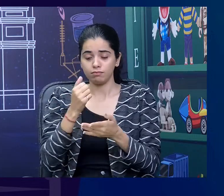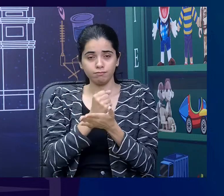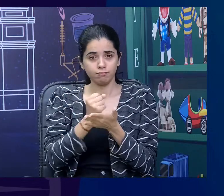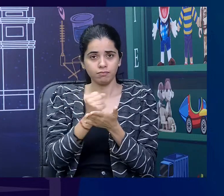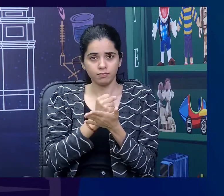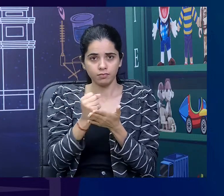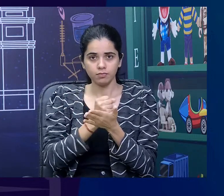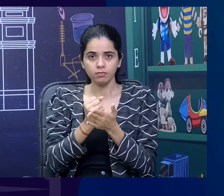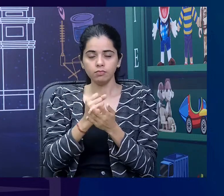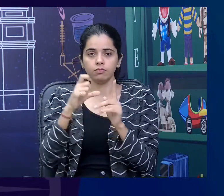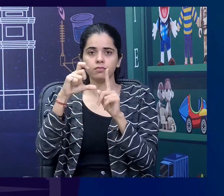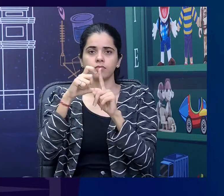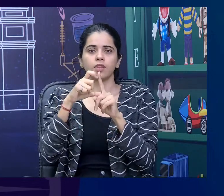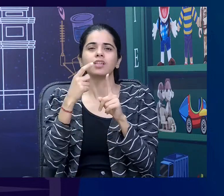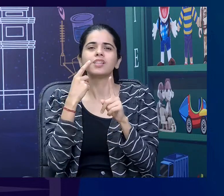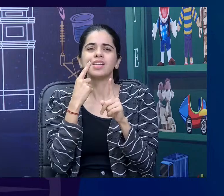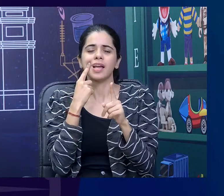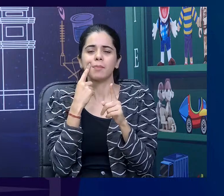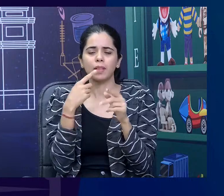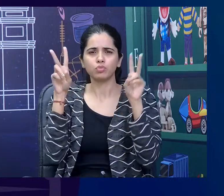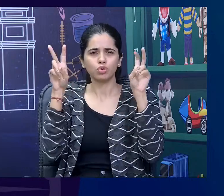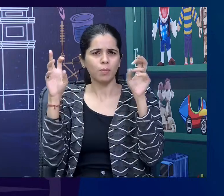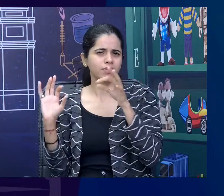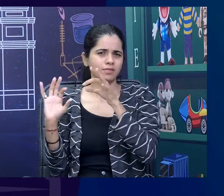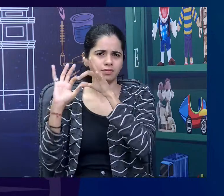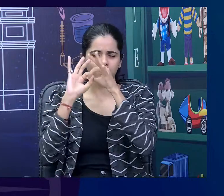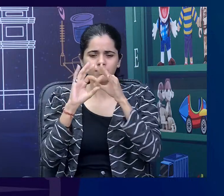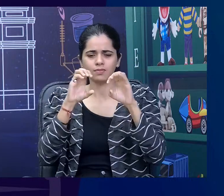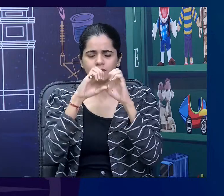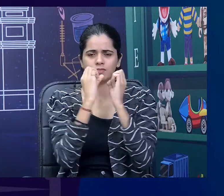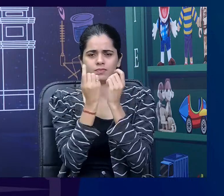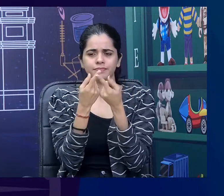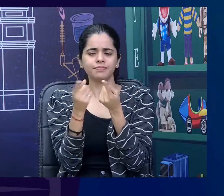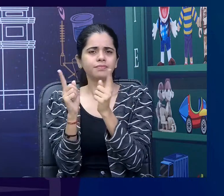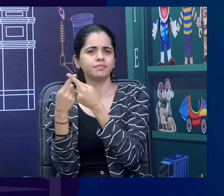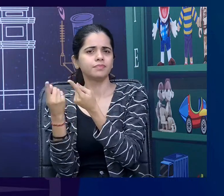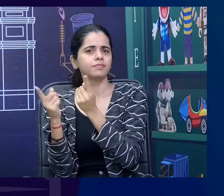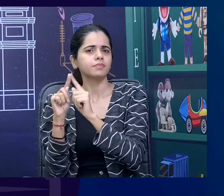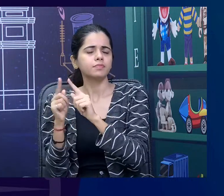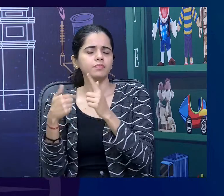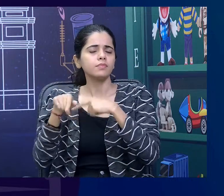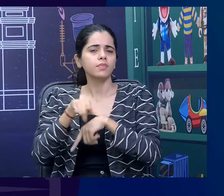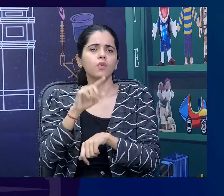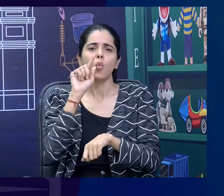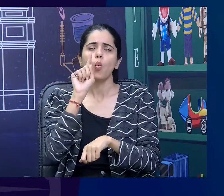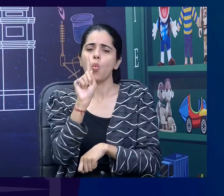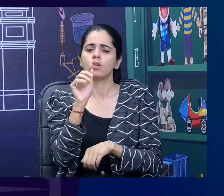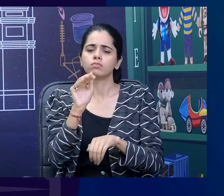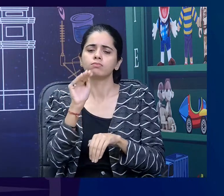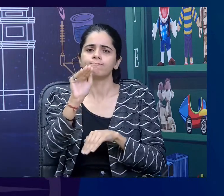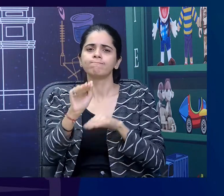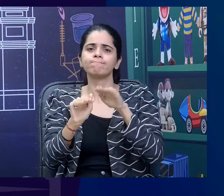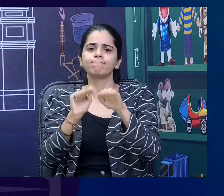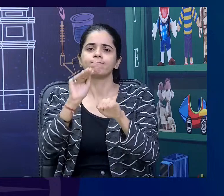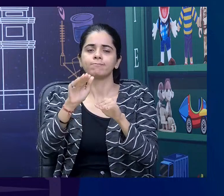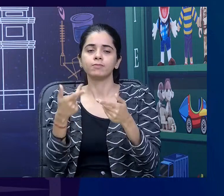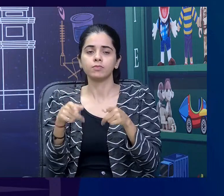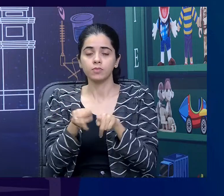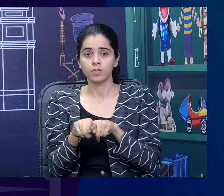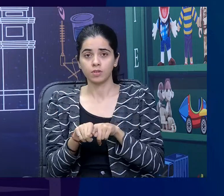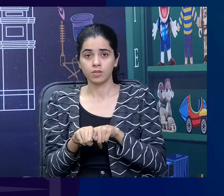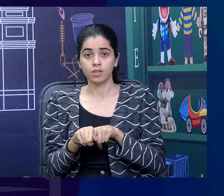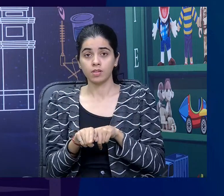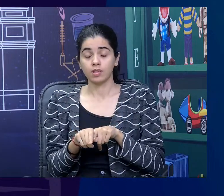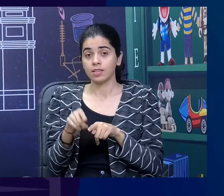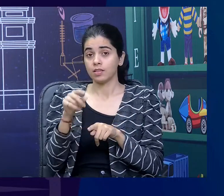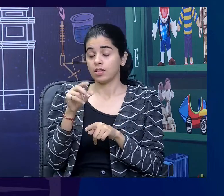practice differentiated instructions in class, ma'am? What could be the first step? I've been working with